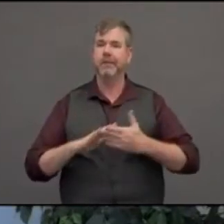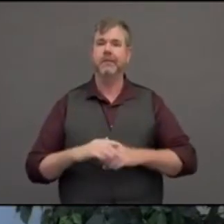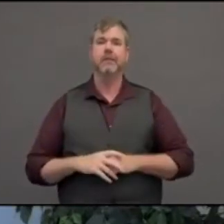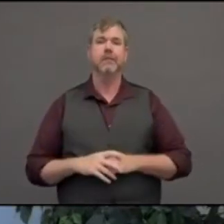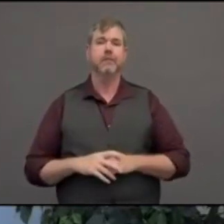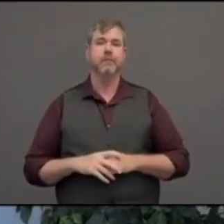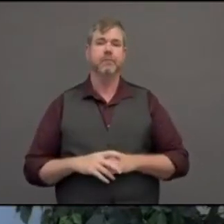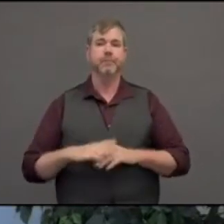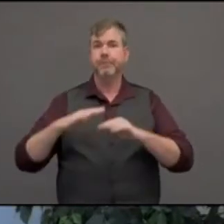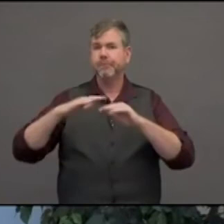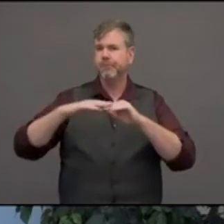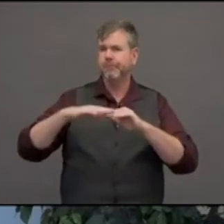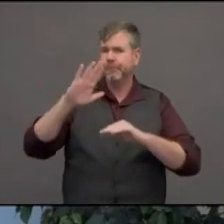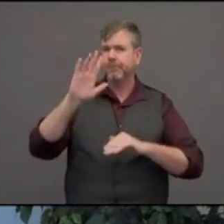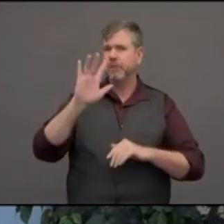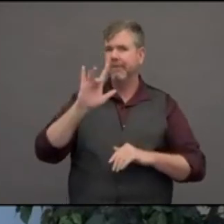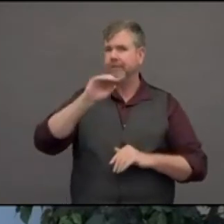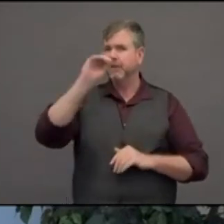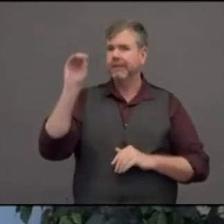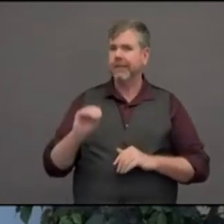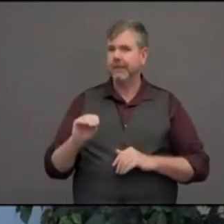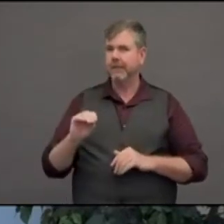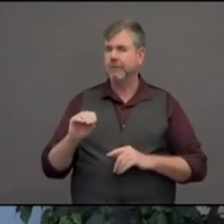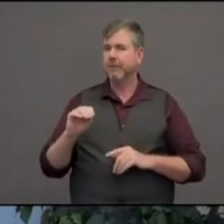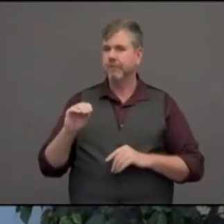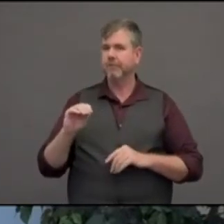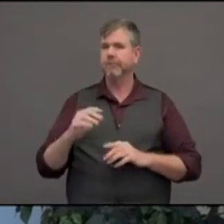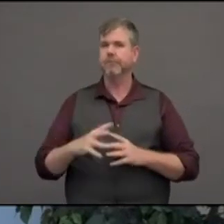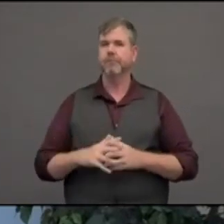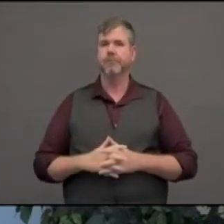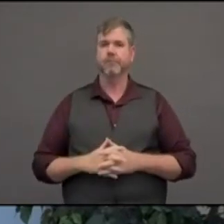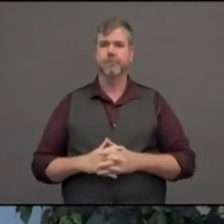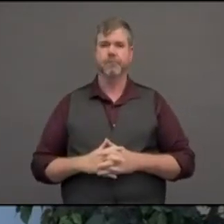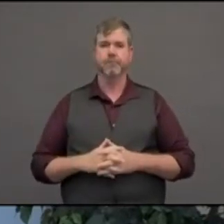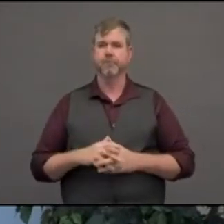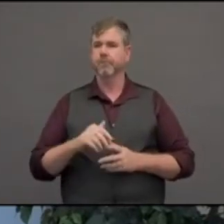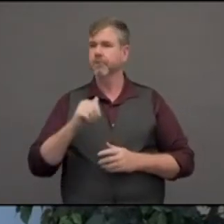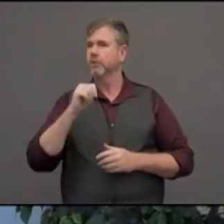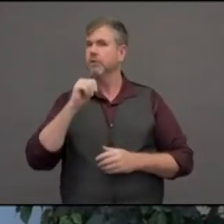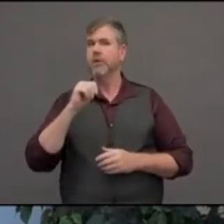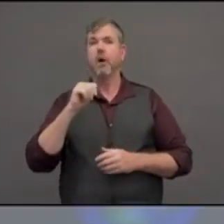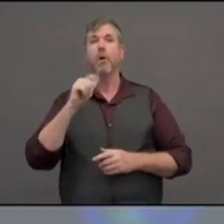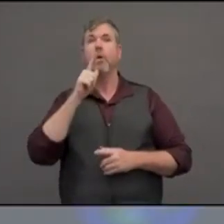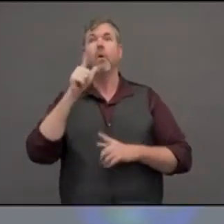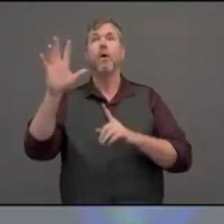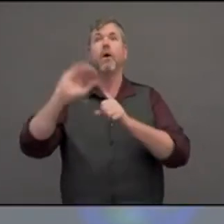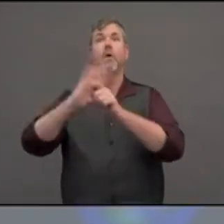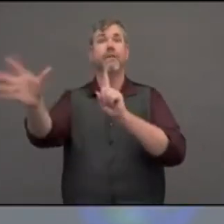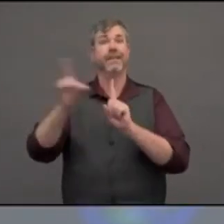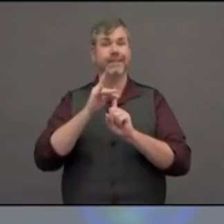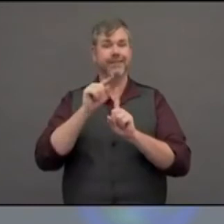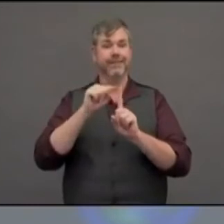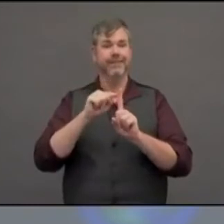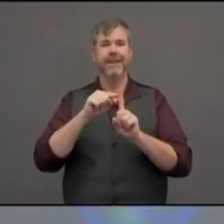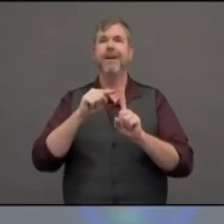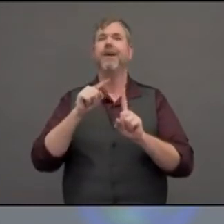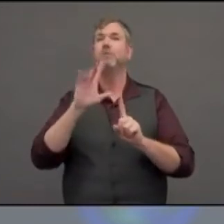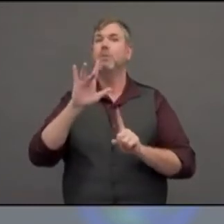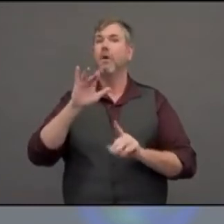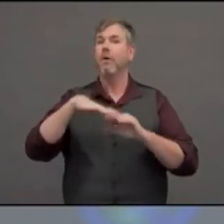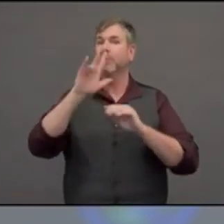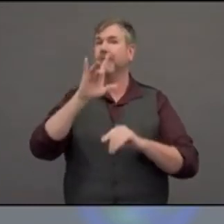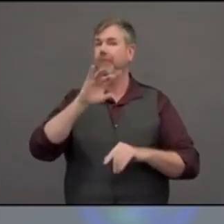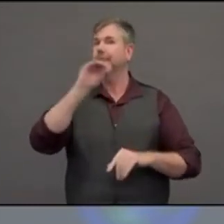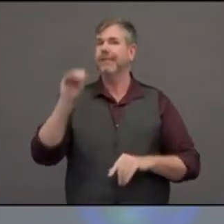much higher now that they're noticing that it's much higher. At least 25% of people will not have symptoms while they are